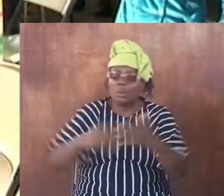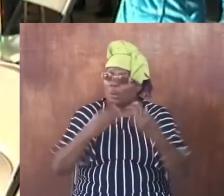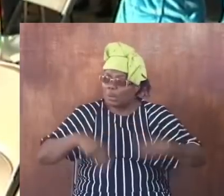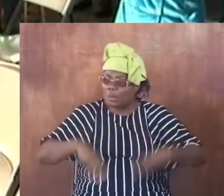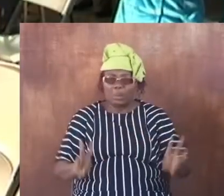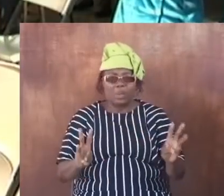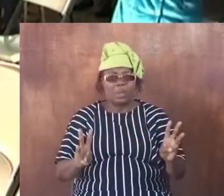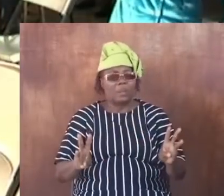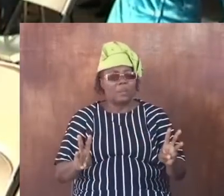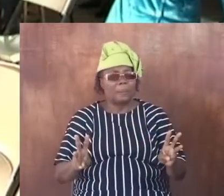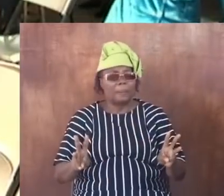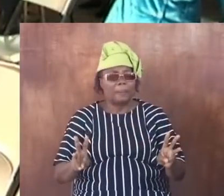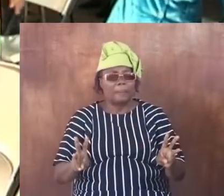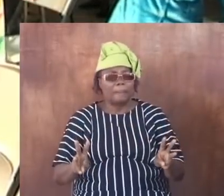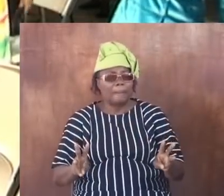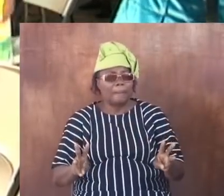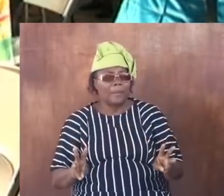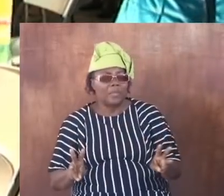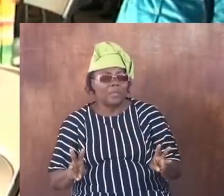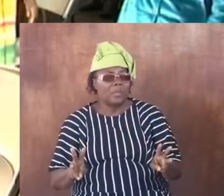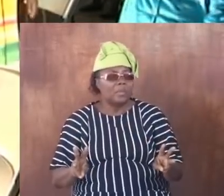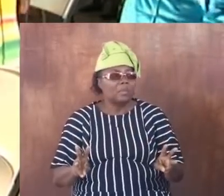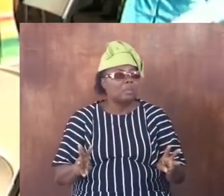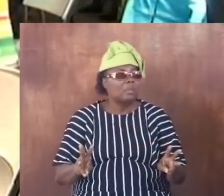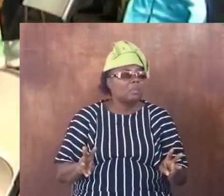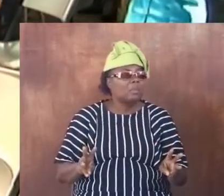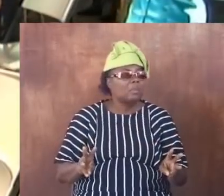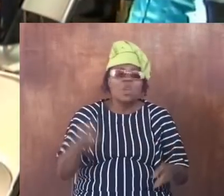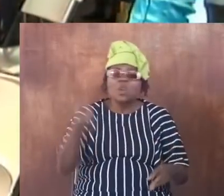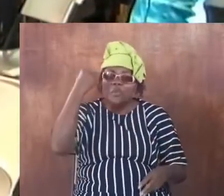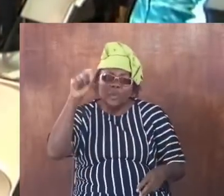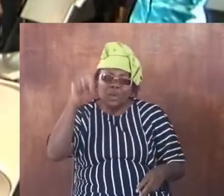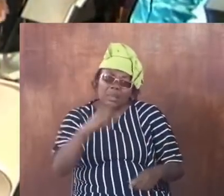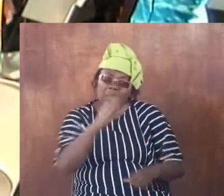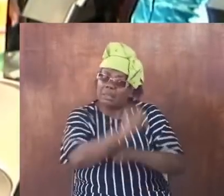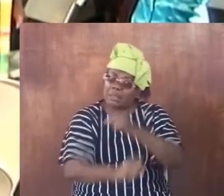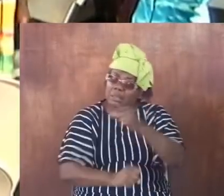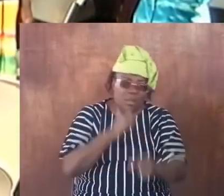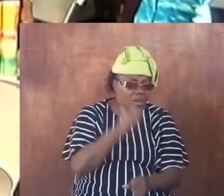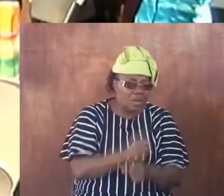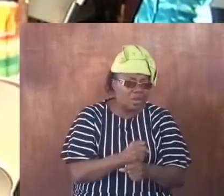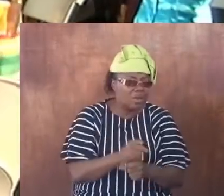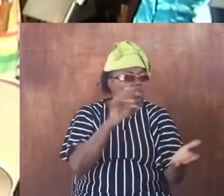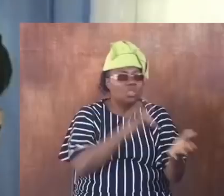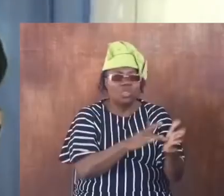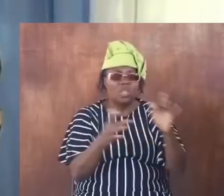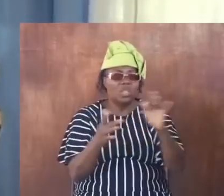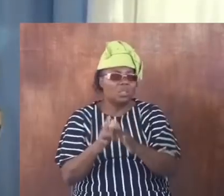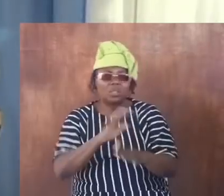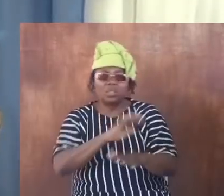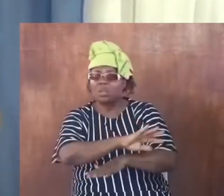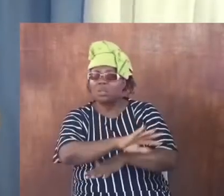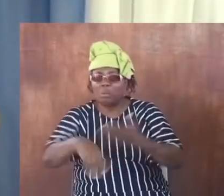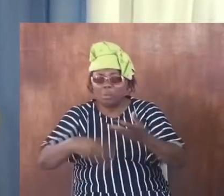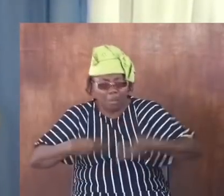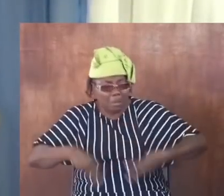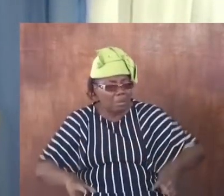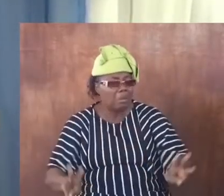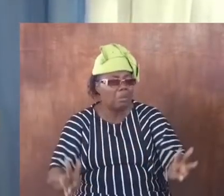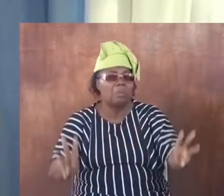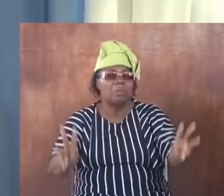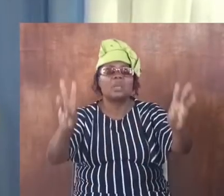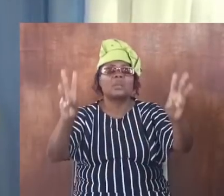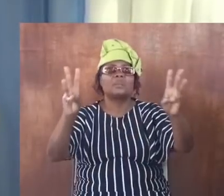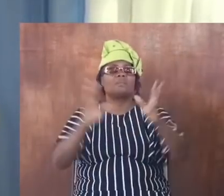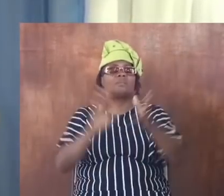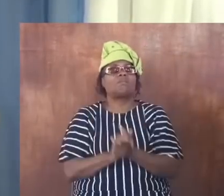For 2022, those of us that have joined via the World Wide Web, it is Jesus all